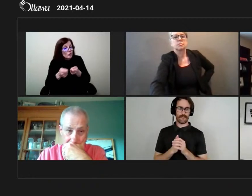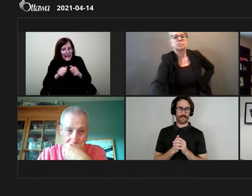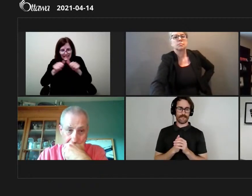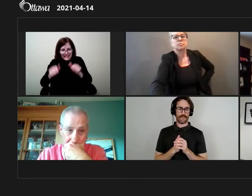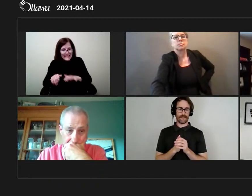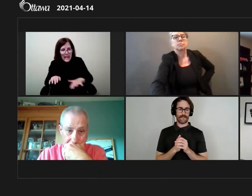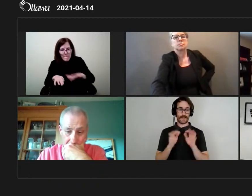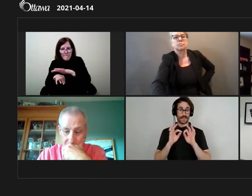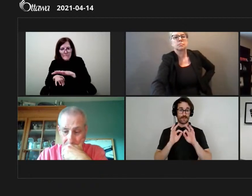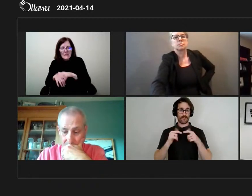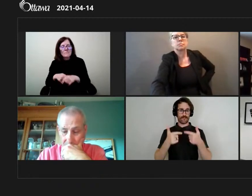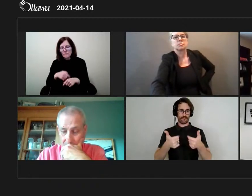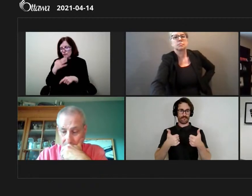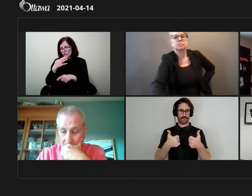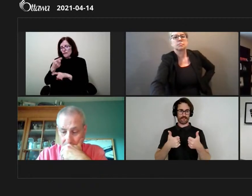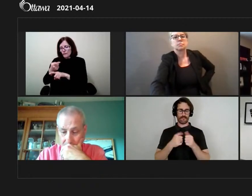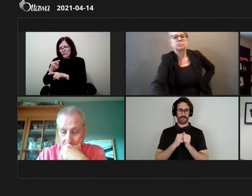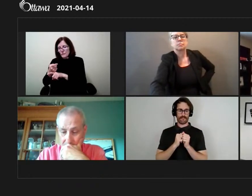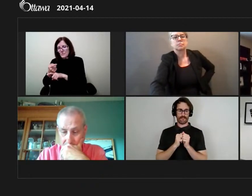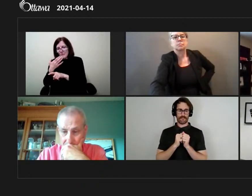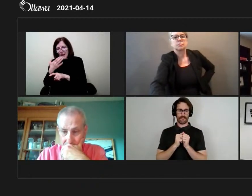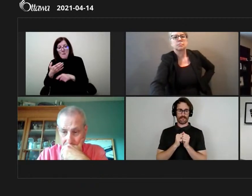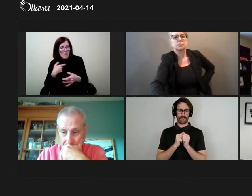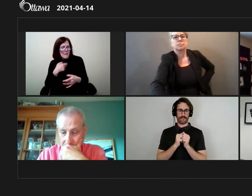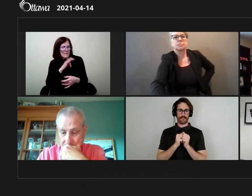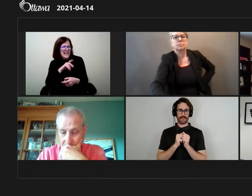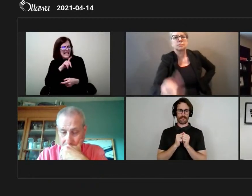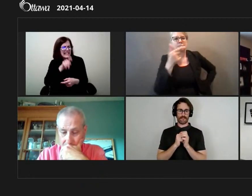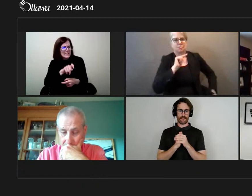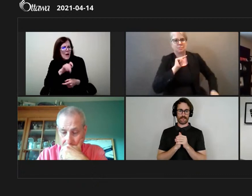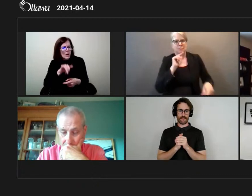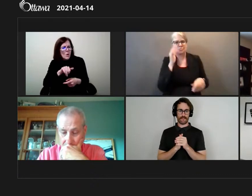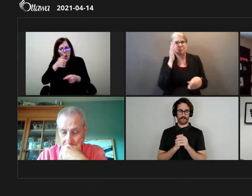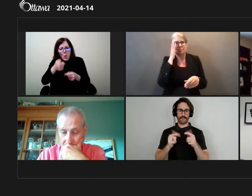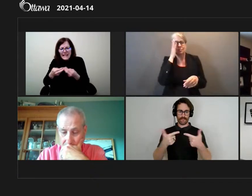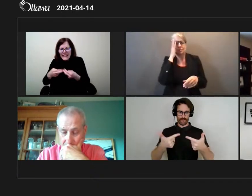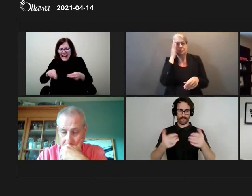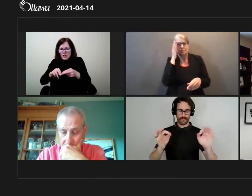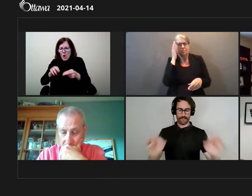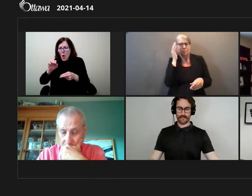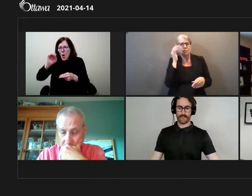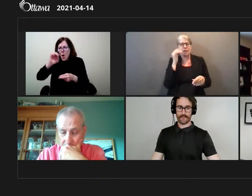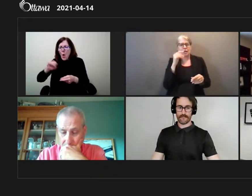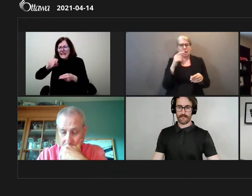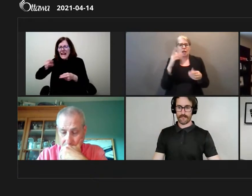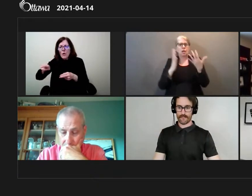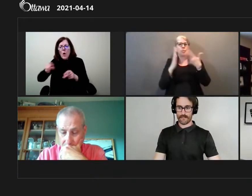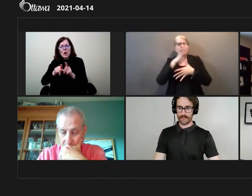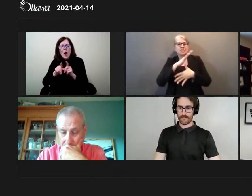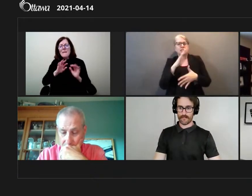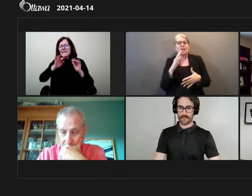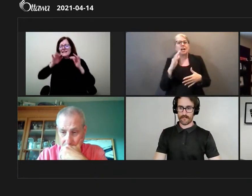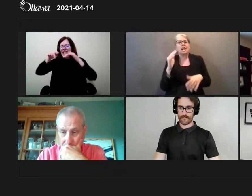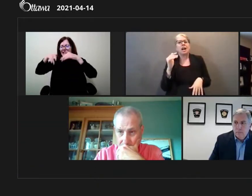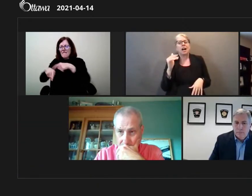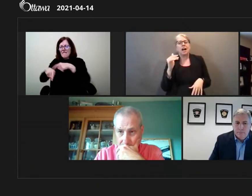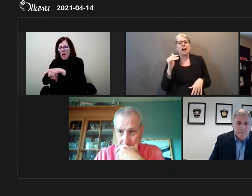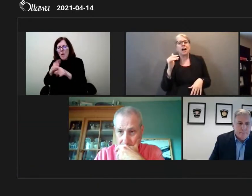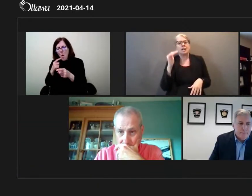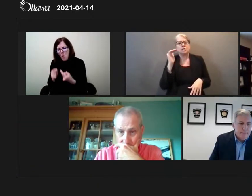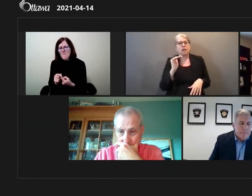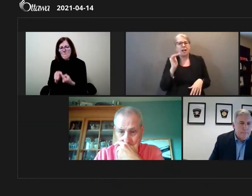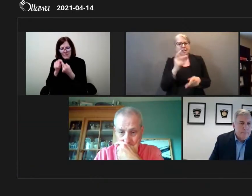in other regions in Ontario, the Niagara region, for example, they've really been prioritizing childcare,